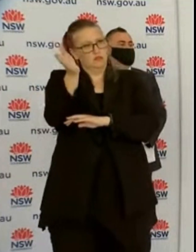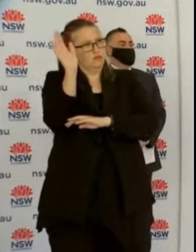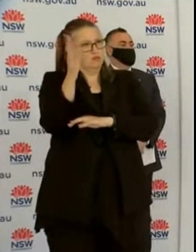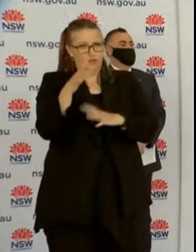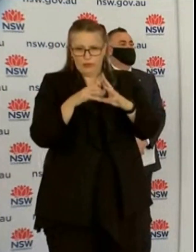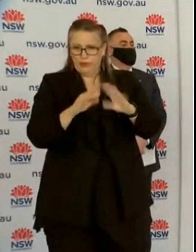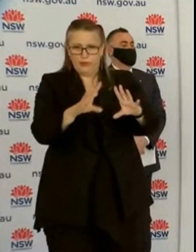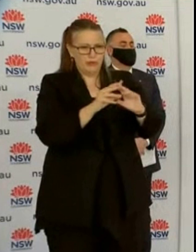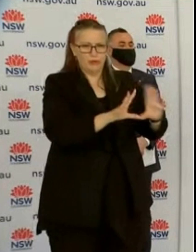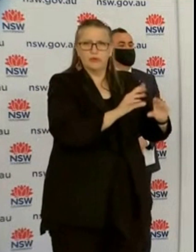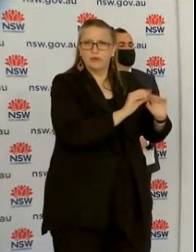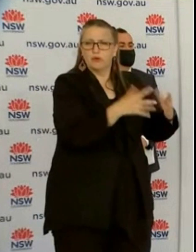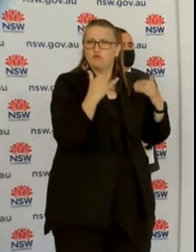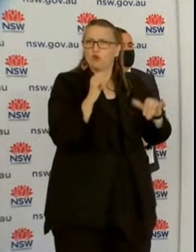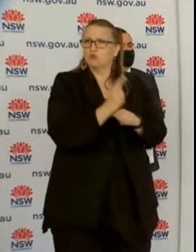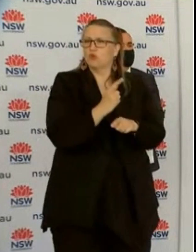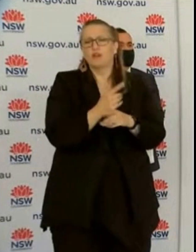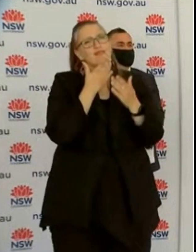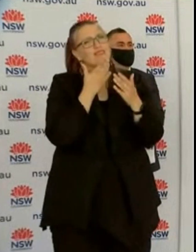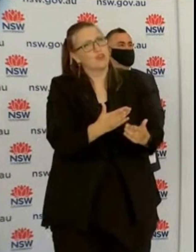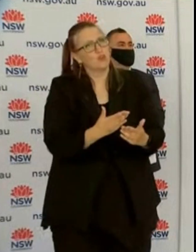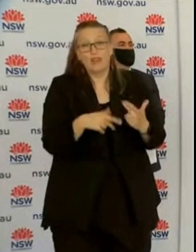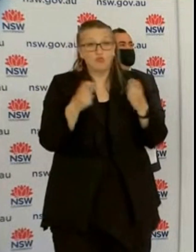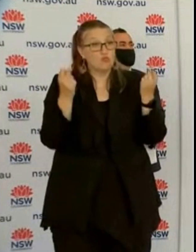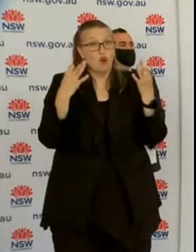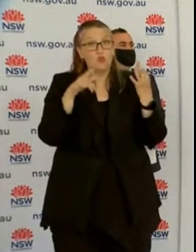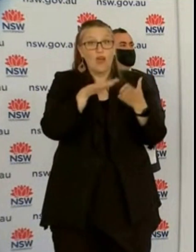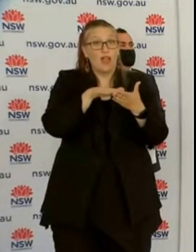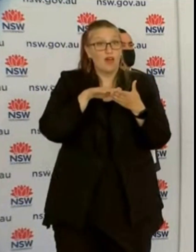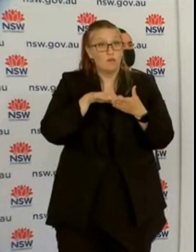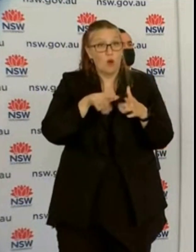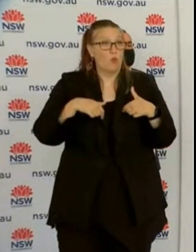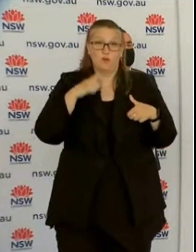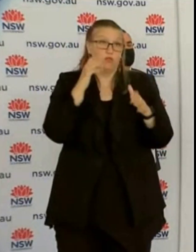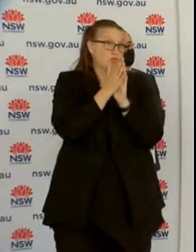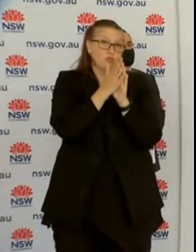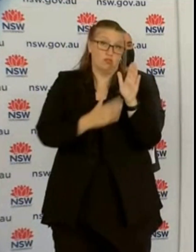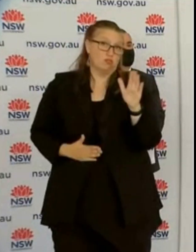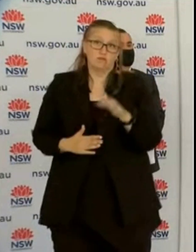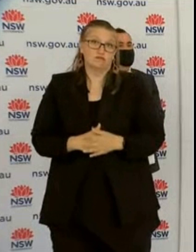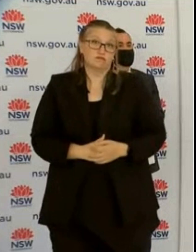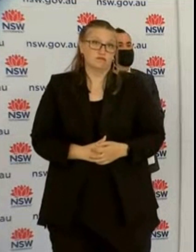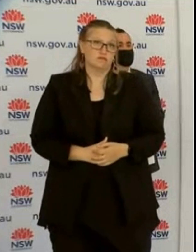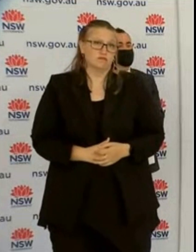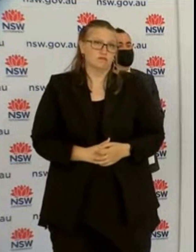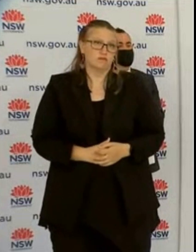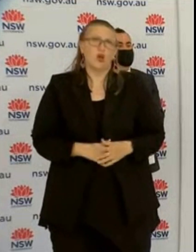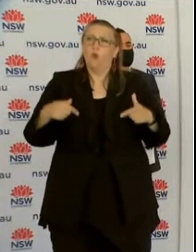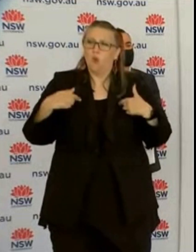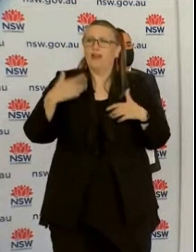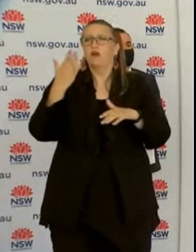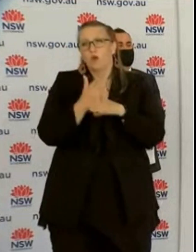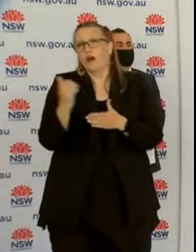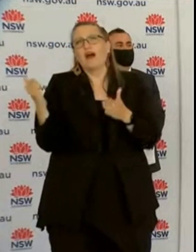encouraging people, we wouldn't be in the position we are today. We are weeks ahead of any other state, because we've really worked hard to